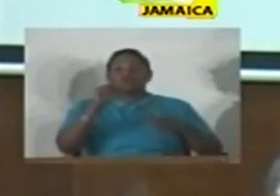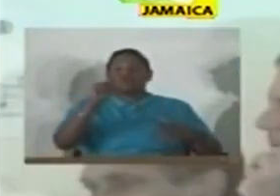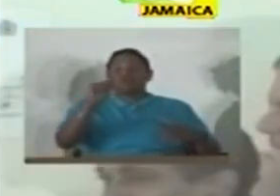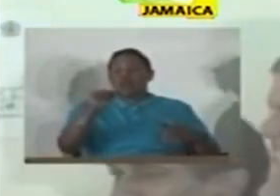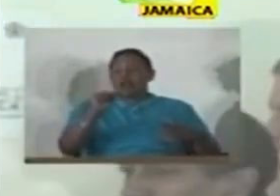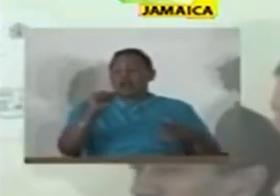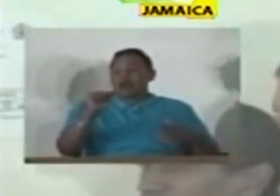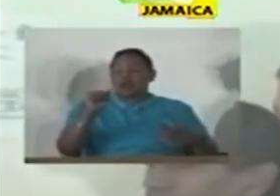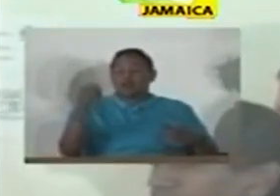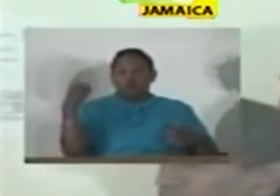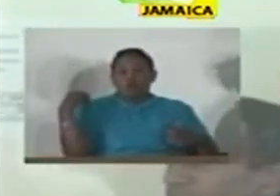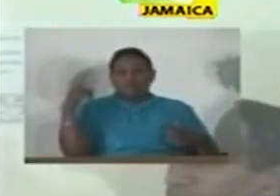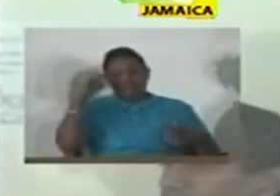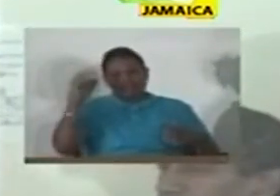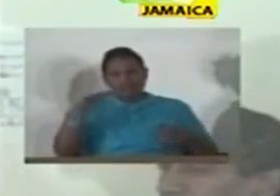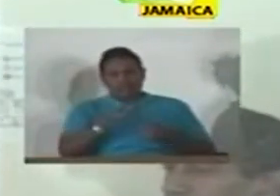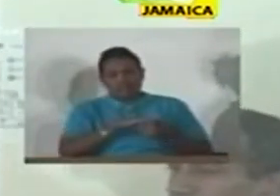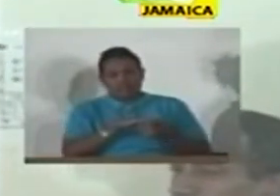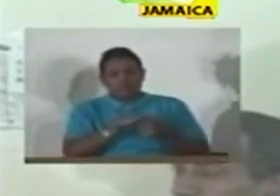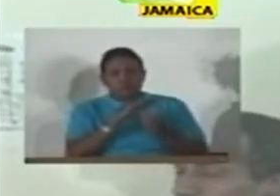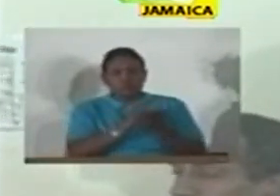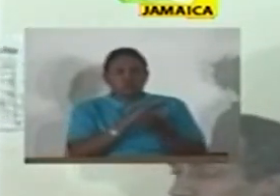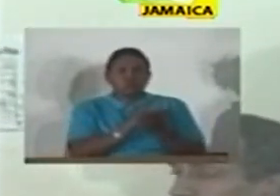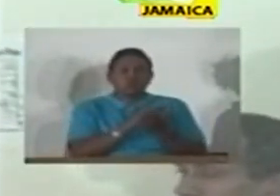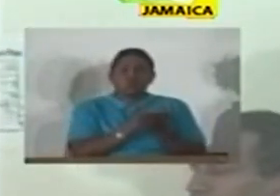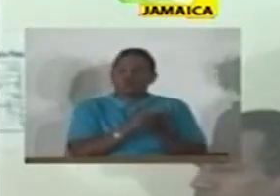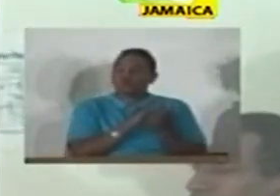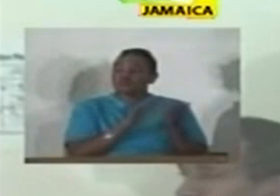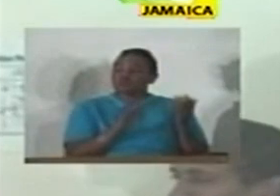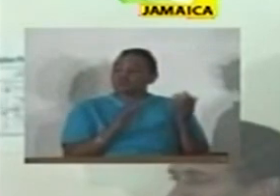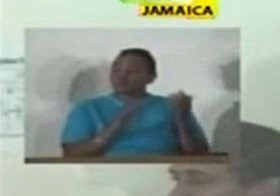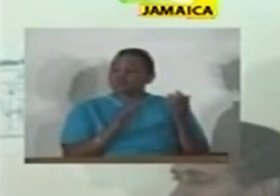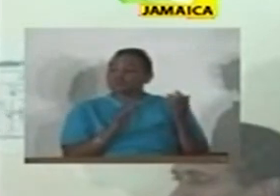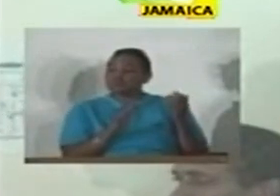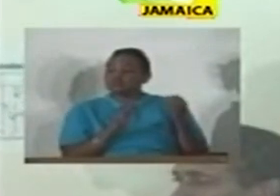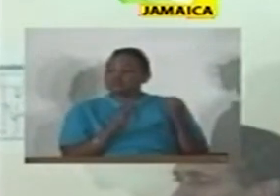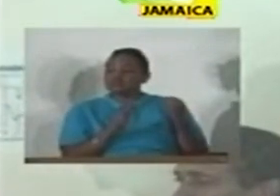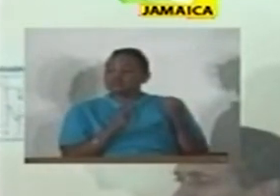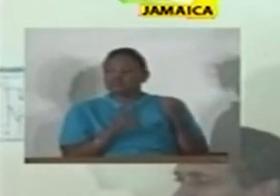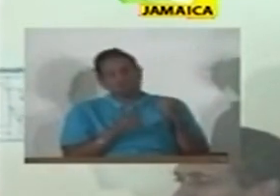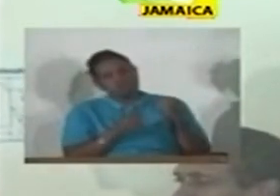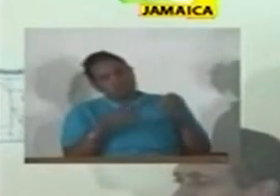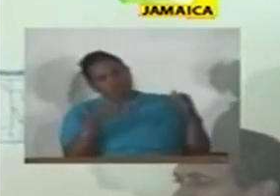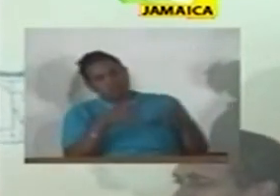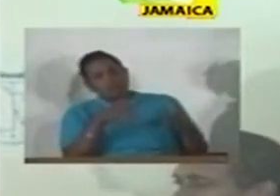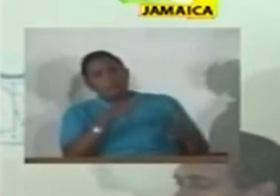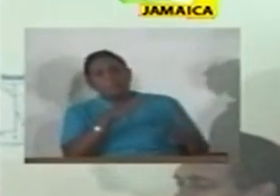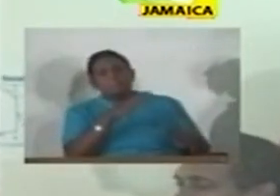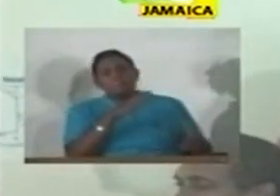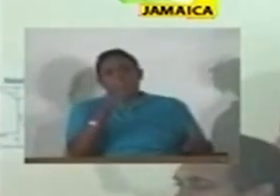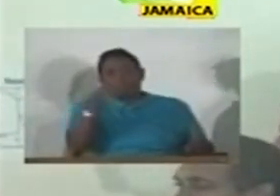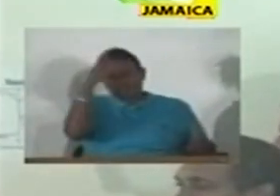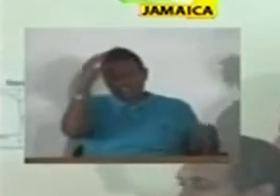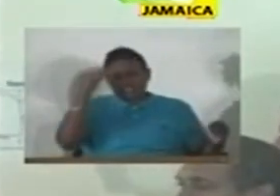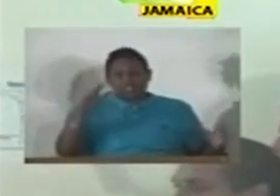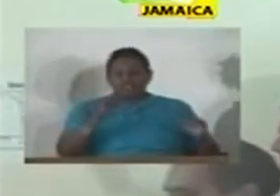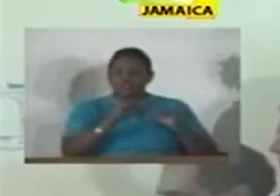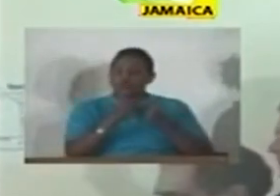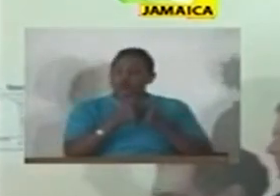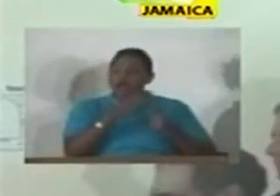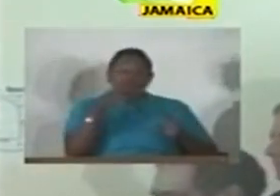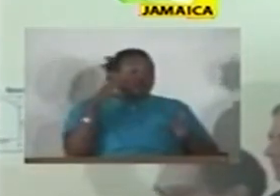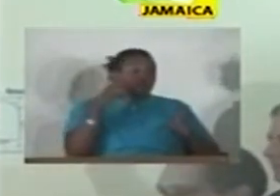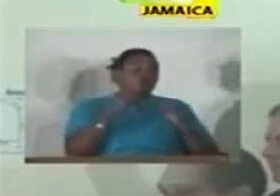Extension Officer, the school's 4-H, Parent Teachers Association, Agricultural